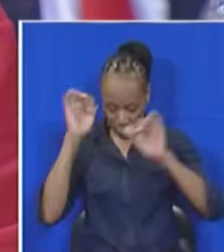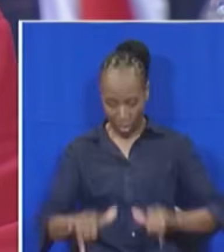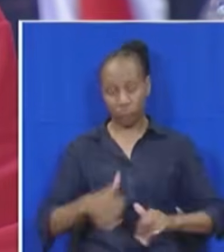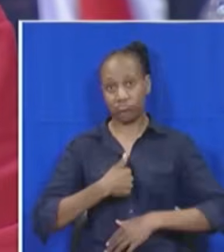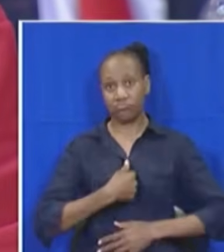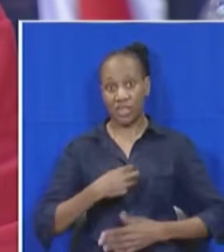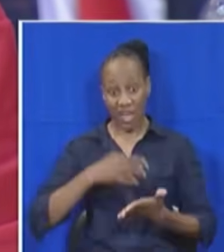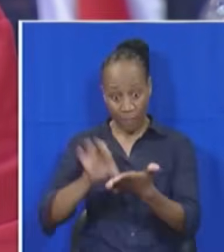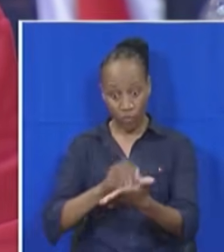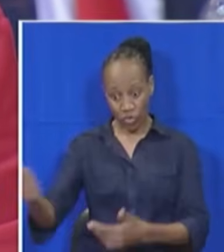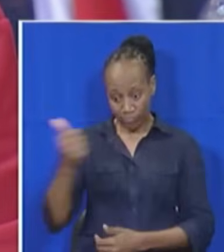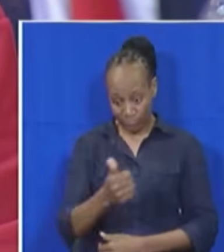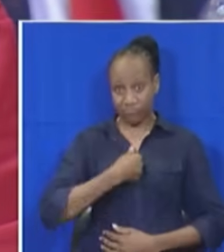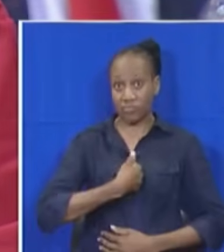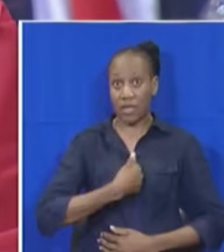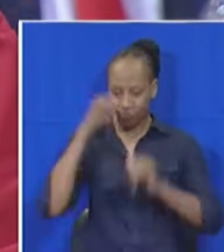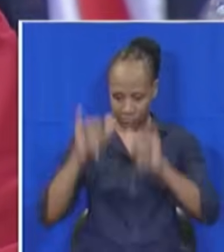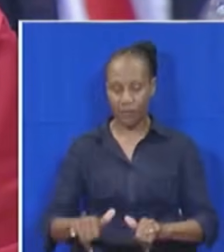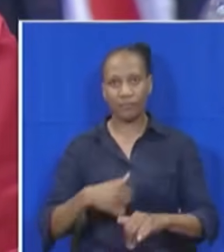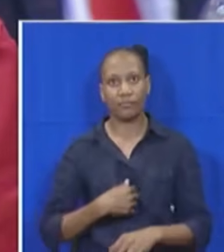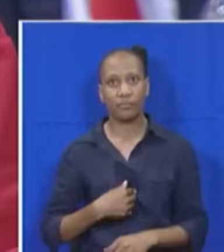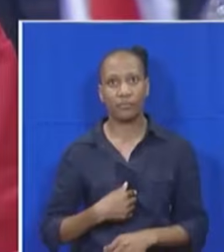I'm elected here. We will assist you to go.